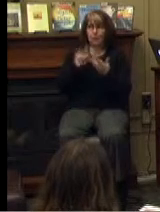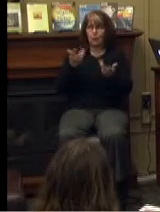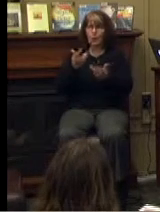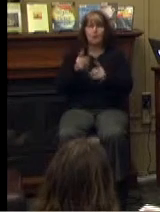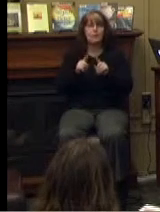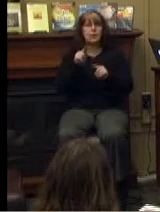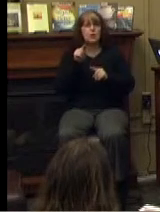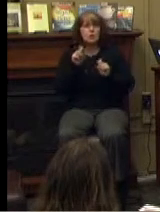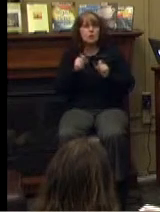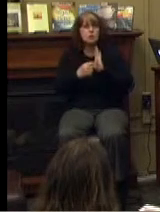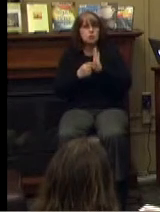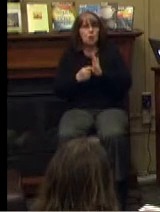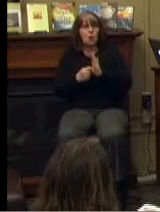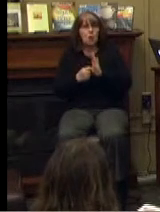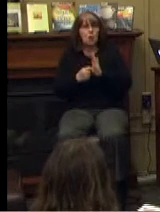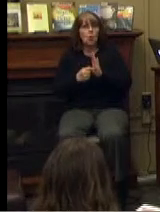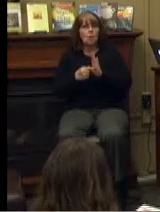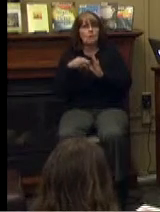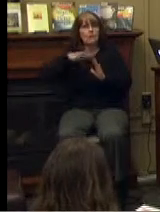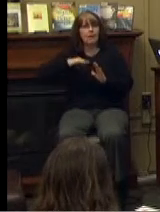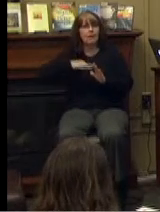show how you can help.